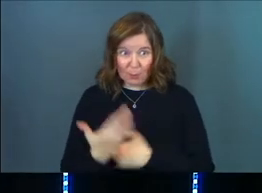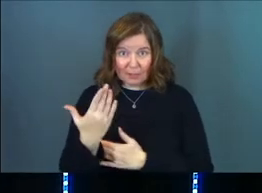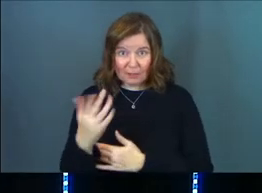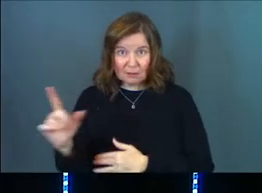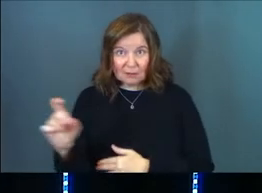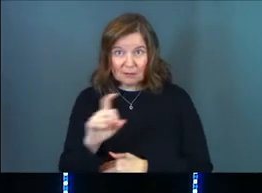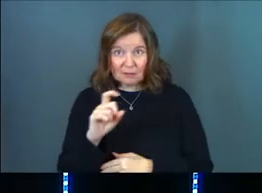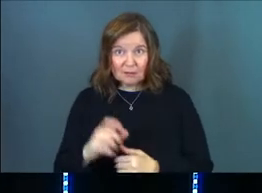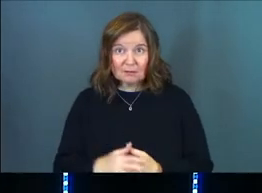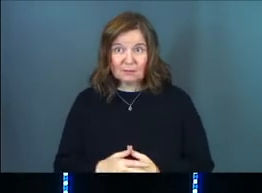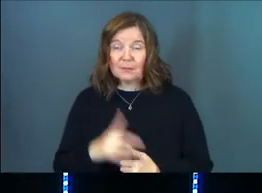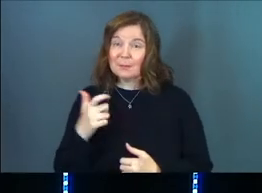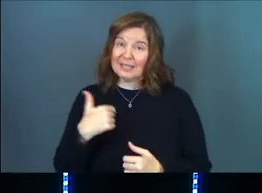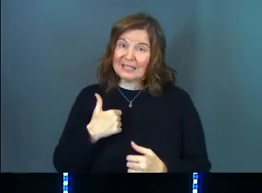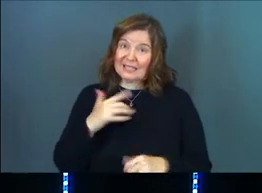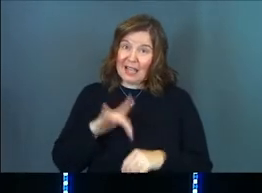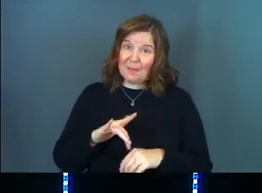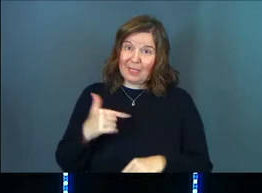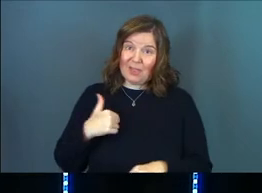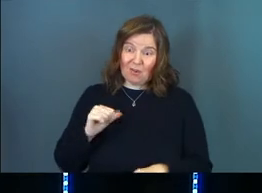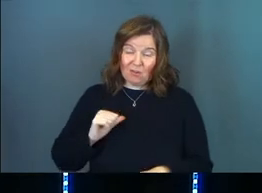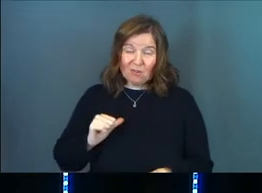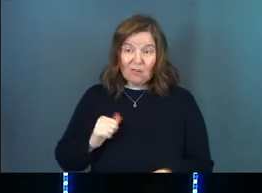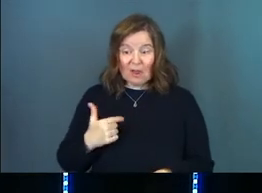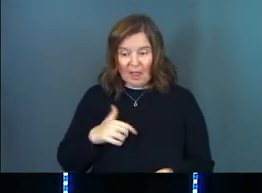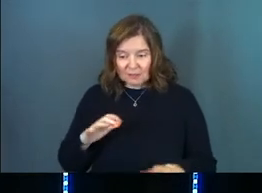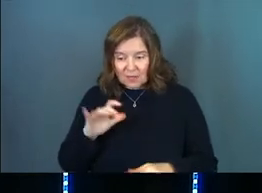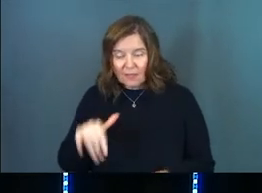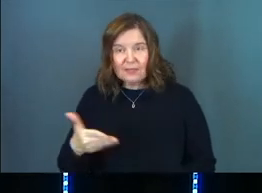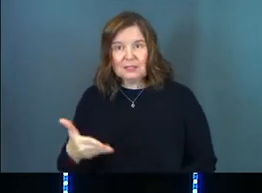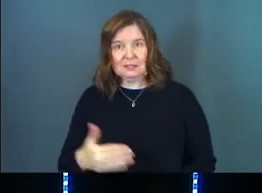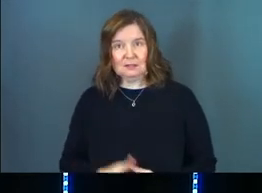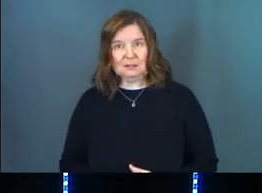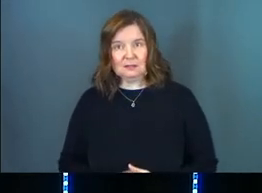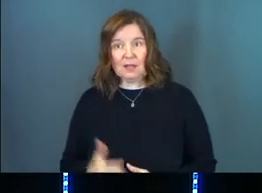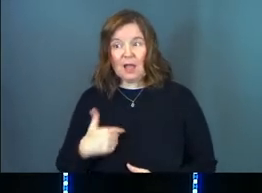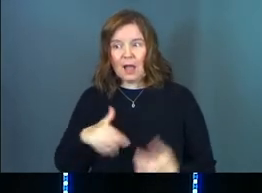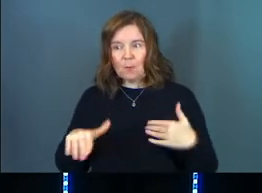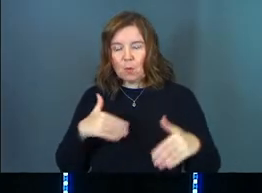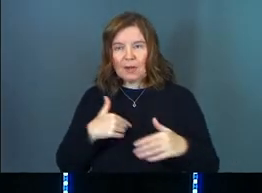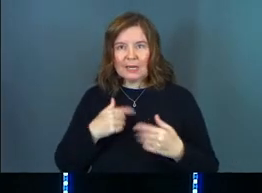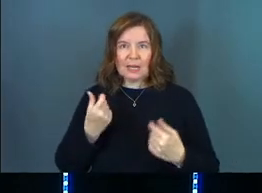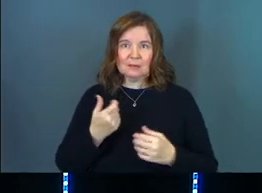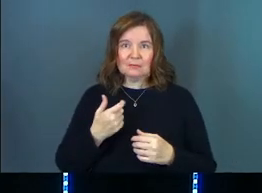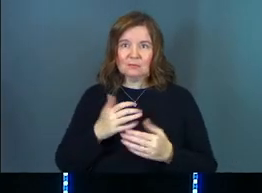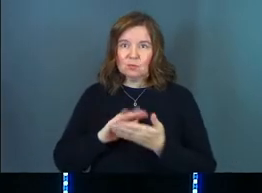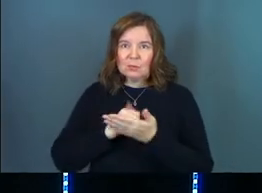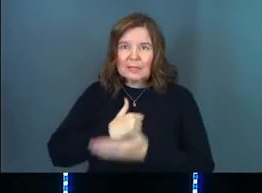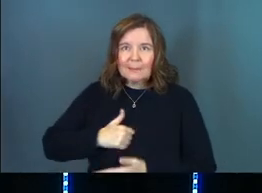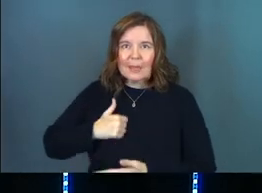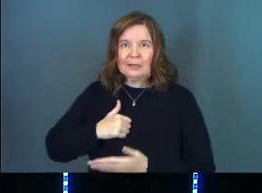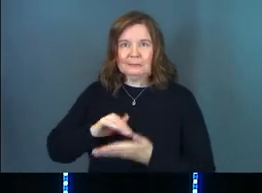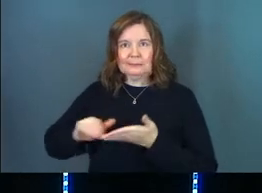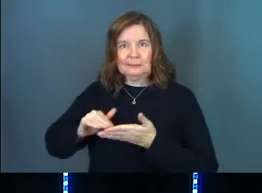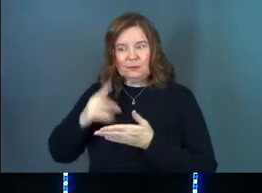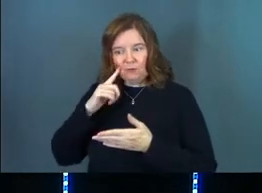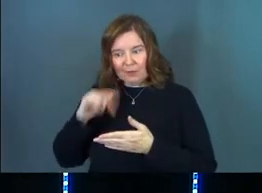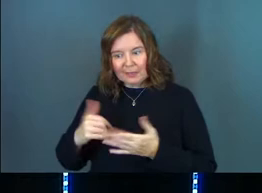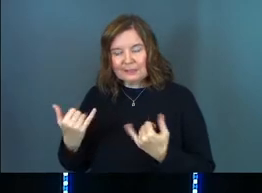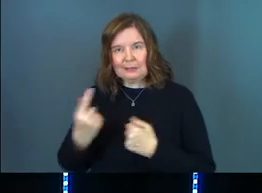morning? Because I've been there. I've done this. I'm walking in repentance just like you are with this